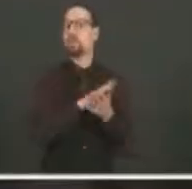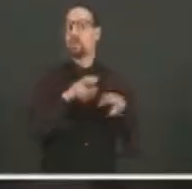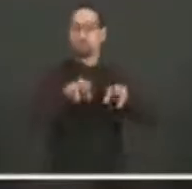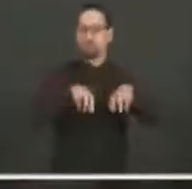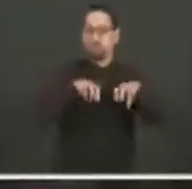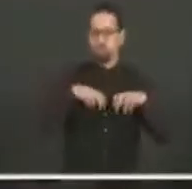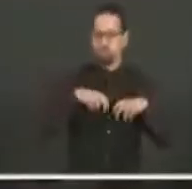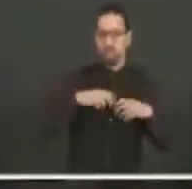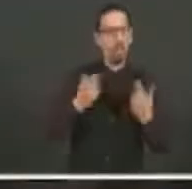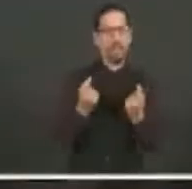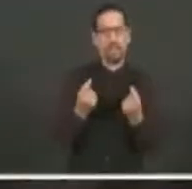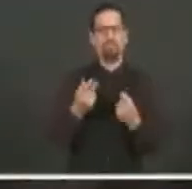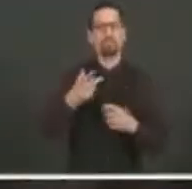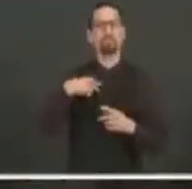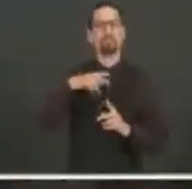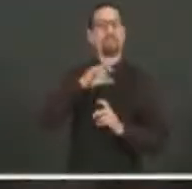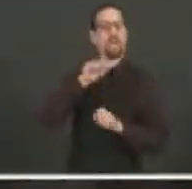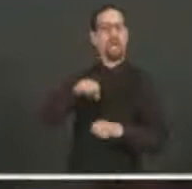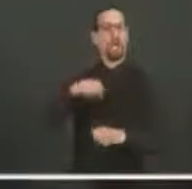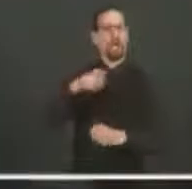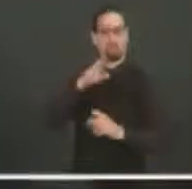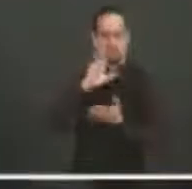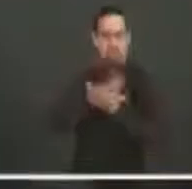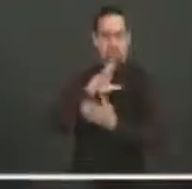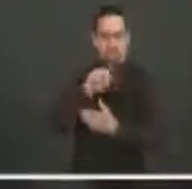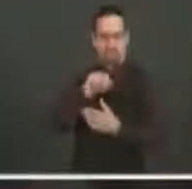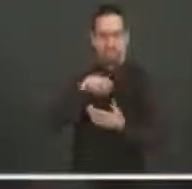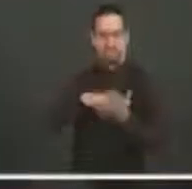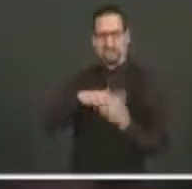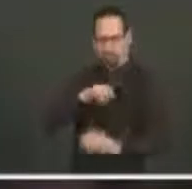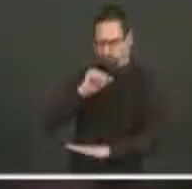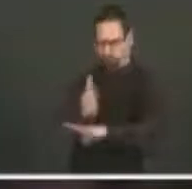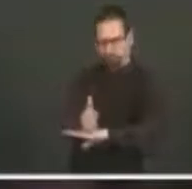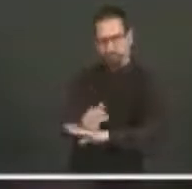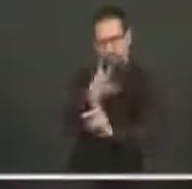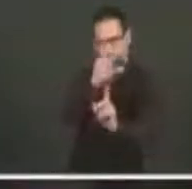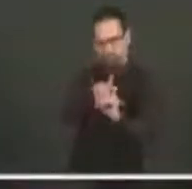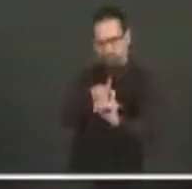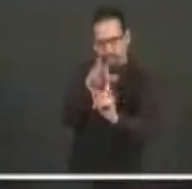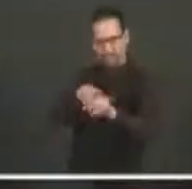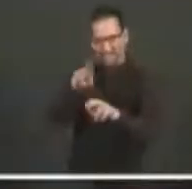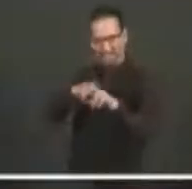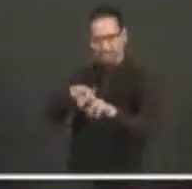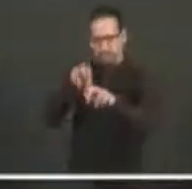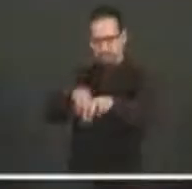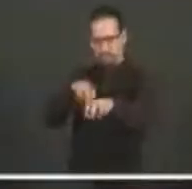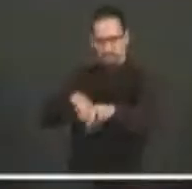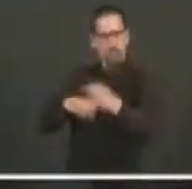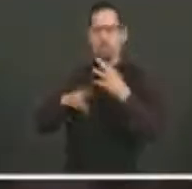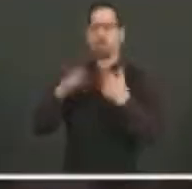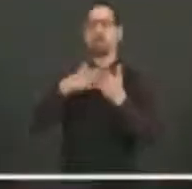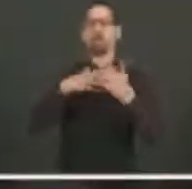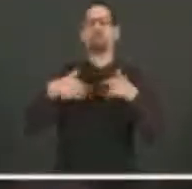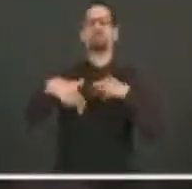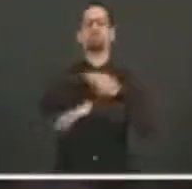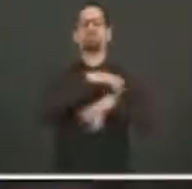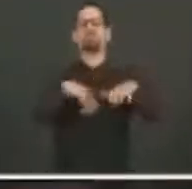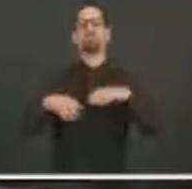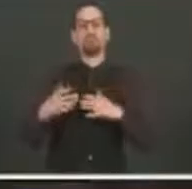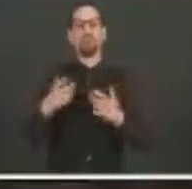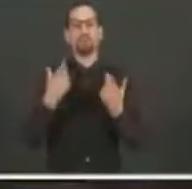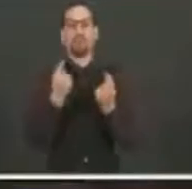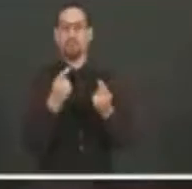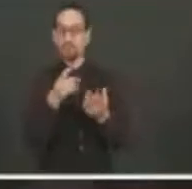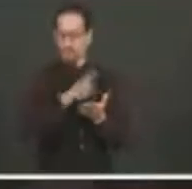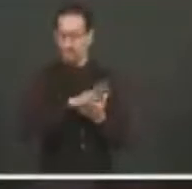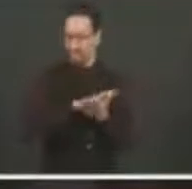of scenarios. Cleaning. You may think that it's okay, we're going to clean, but in between, what happens in high school? We have to clean